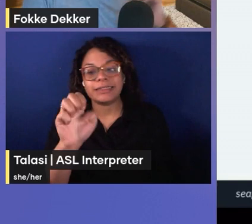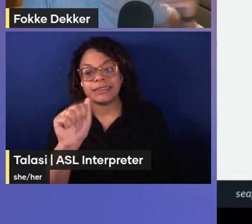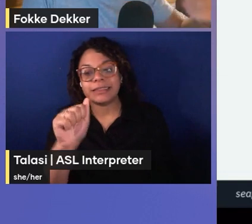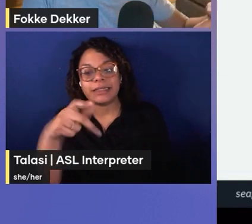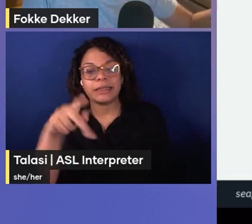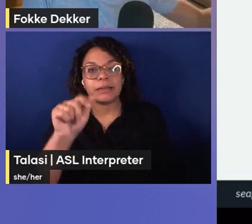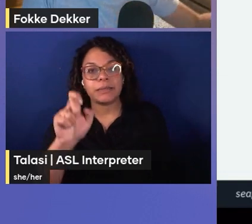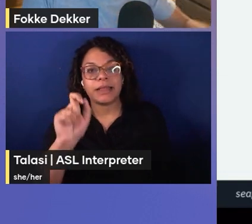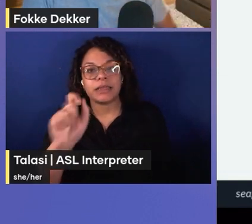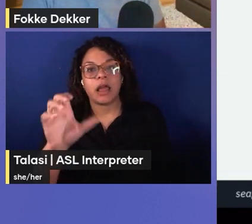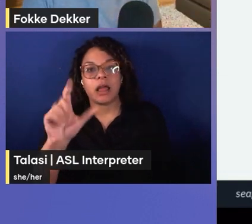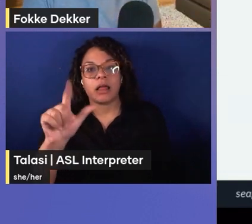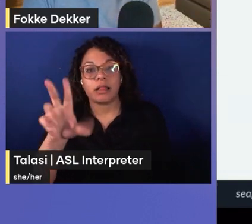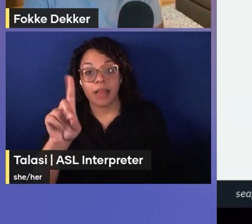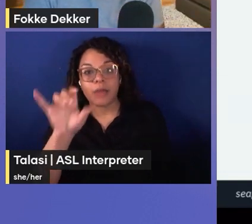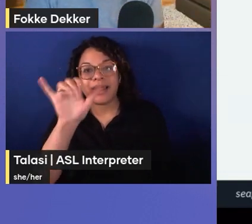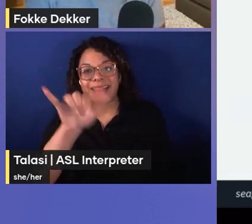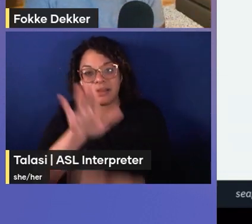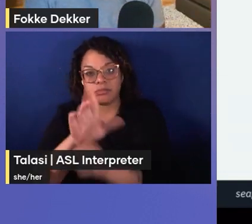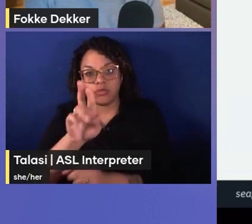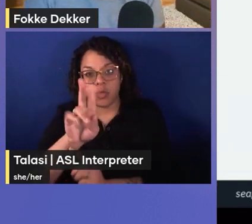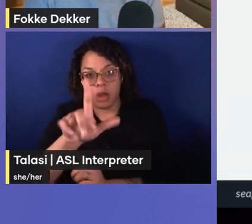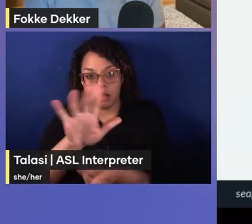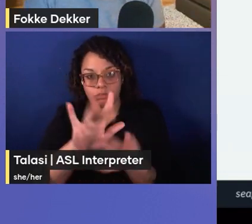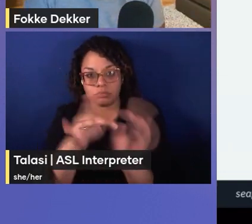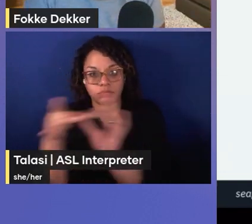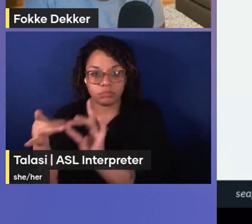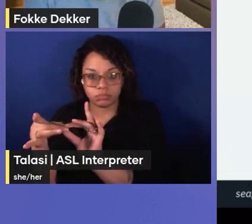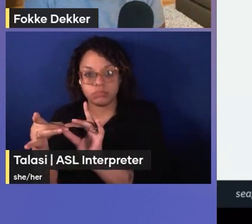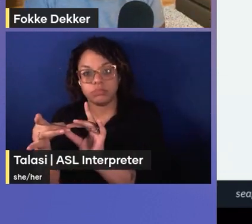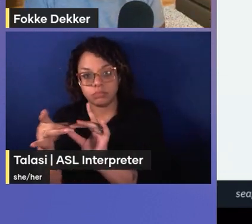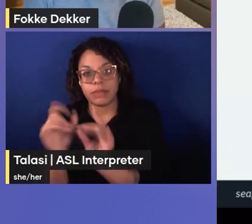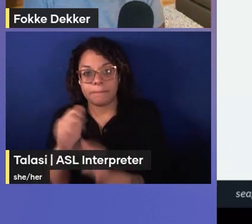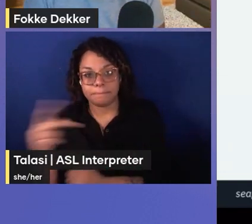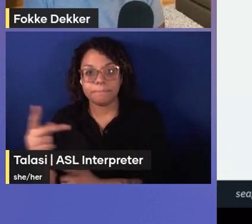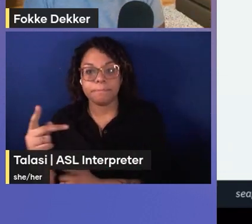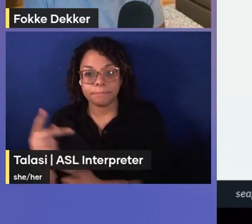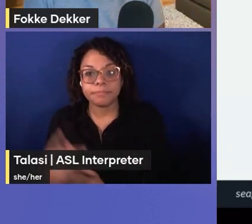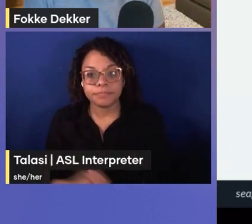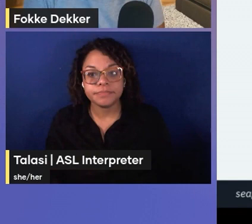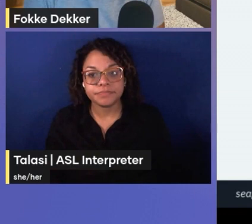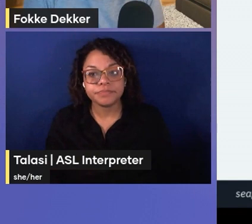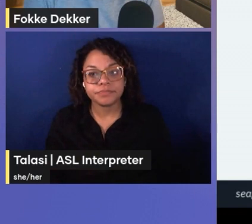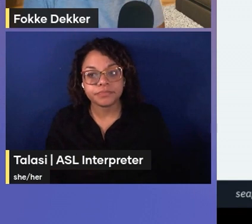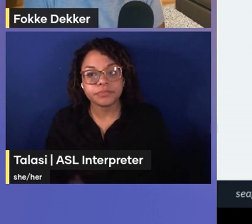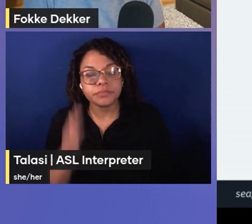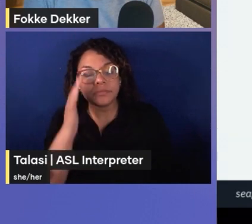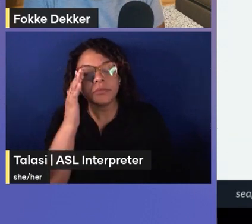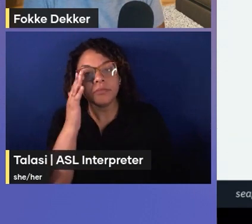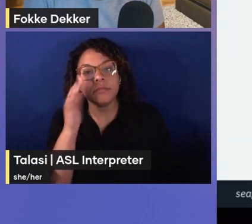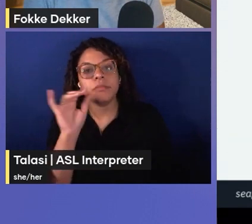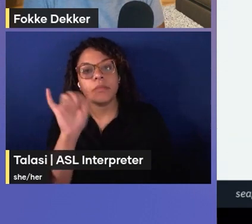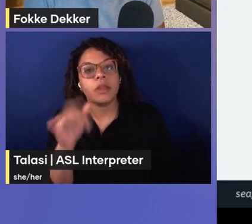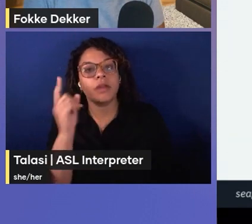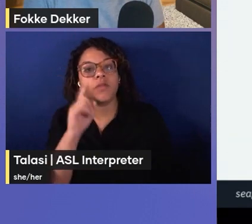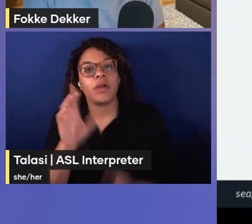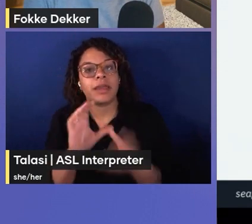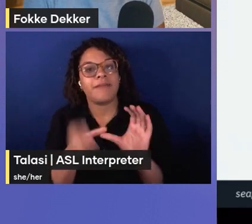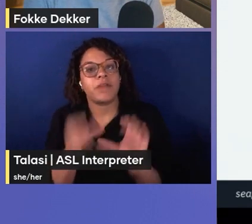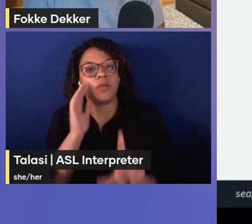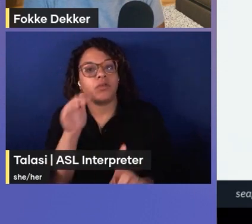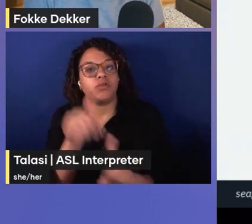.on.seaplane.cloud, and that is the URL to your app. And so that's what we do in the configurable notify